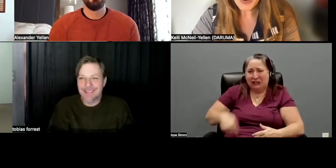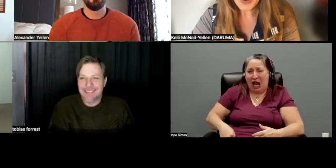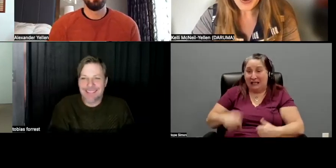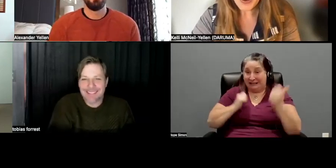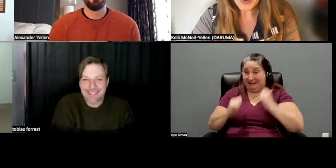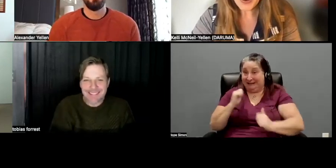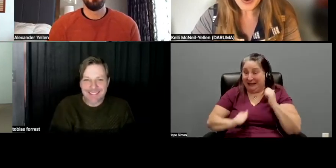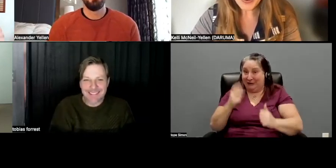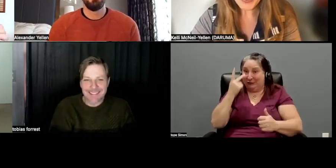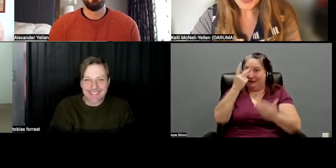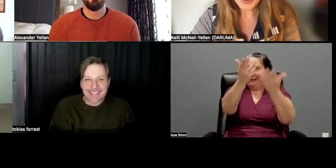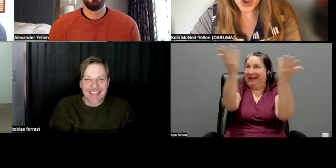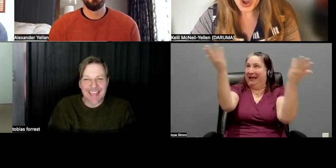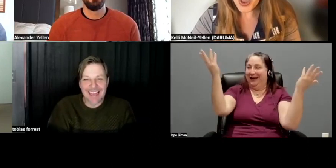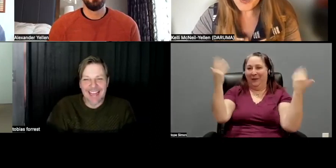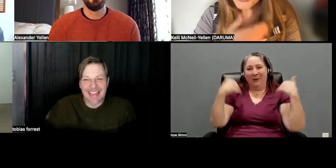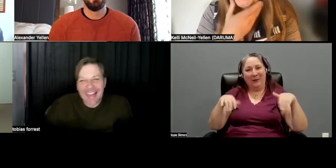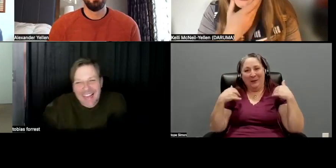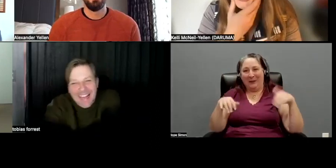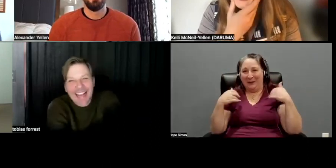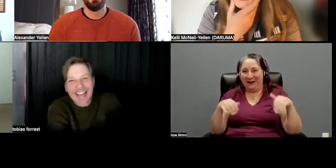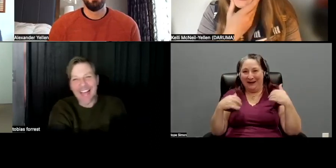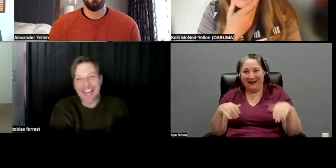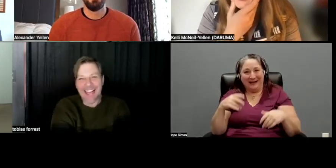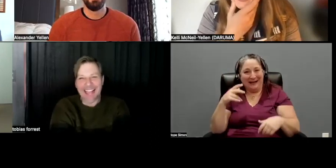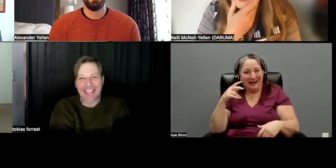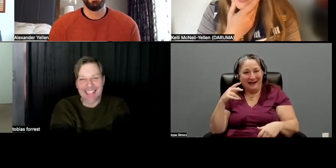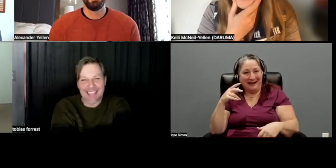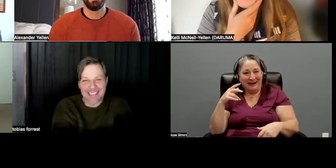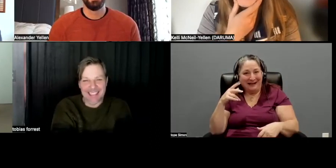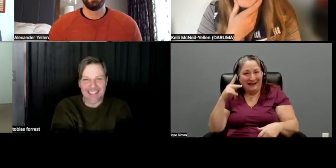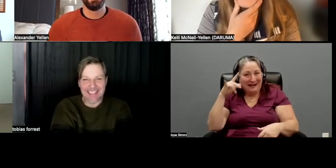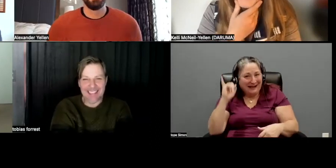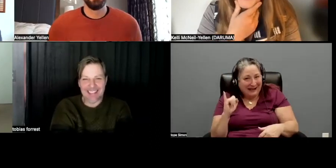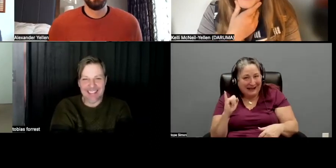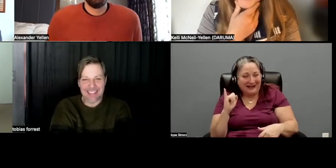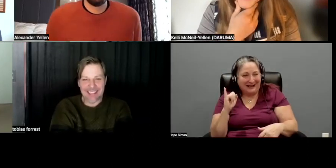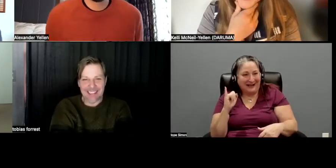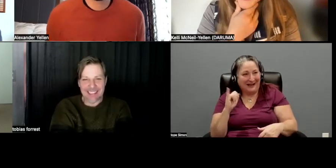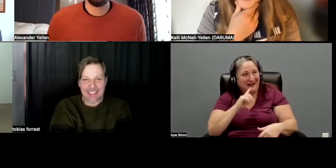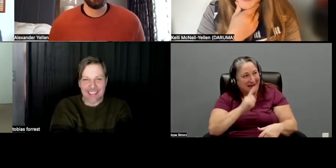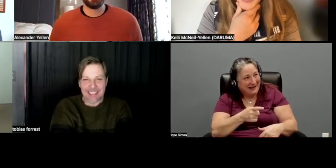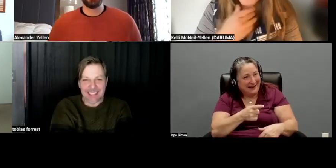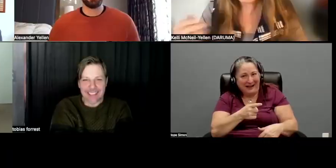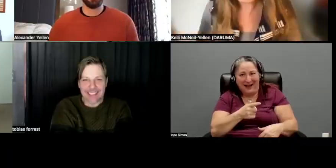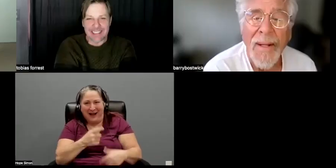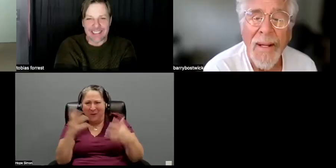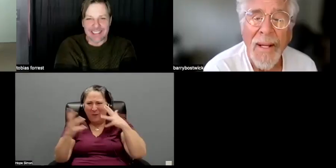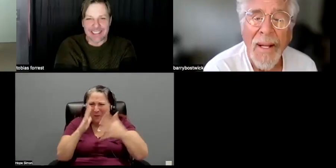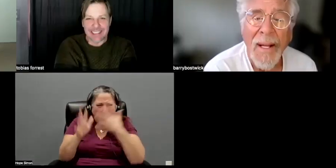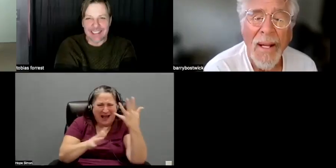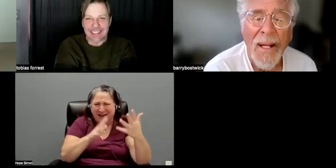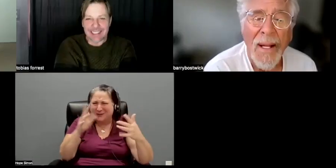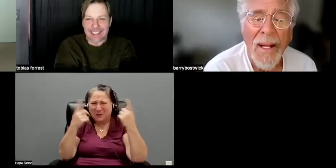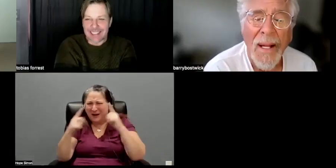probably seeing somebody. are you serious? Are we serious about a guest